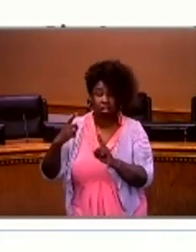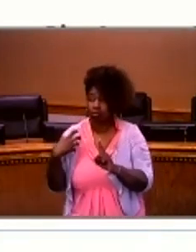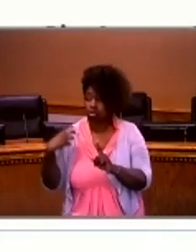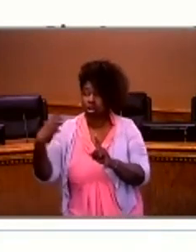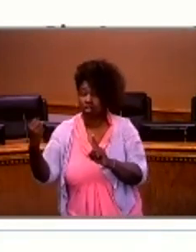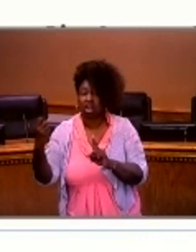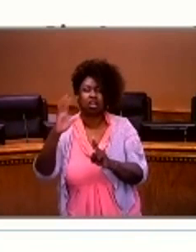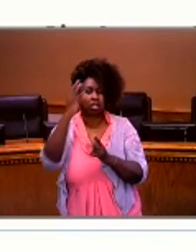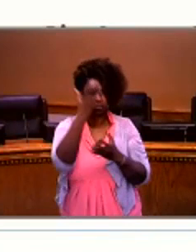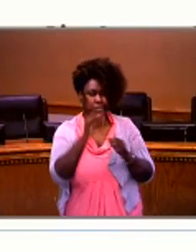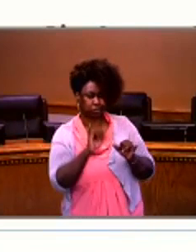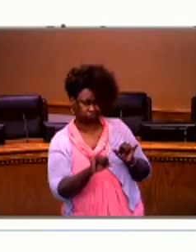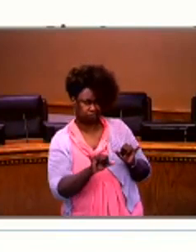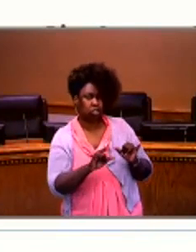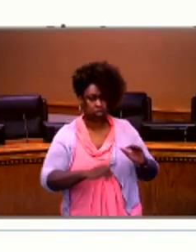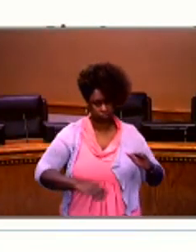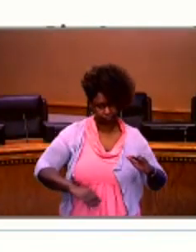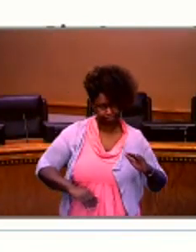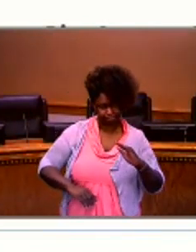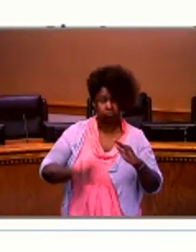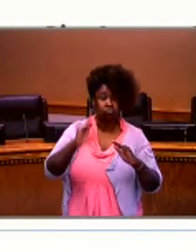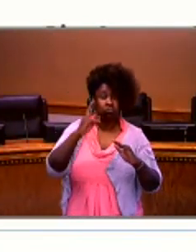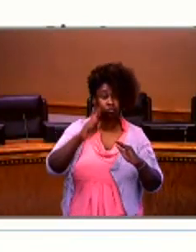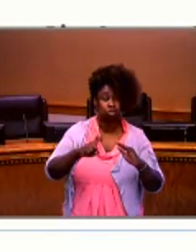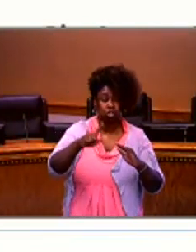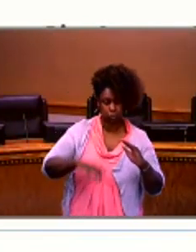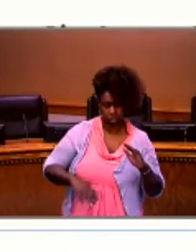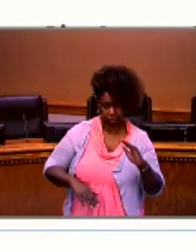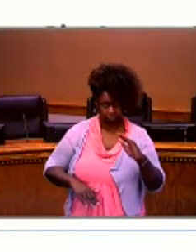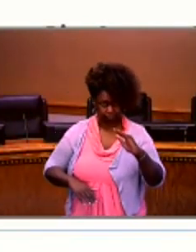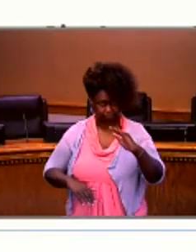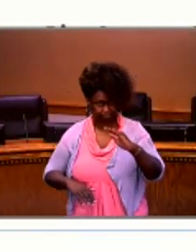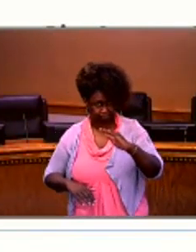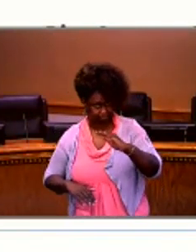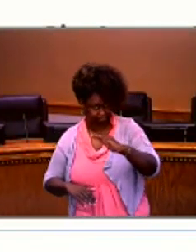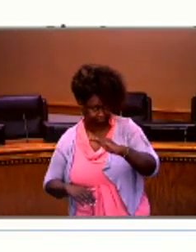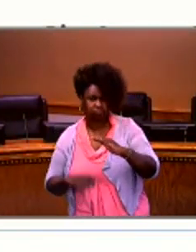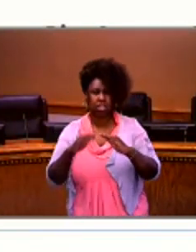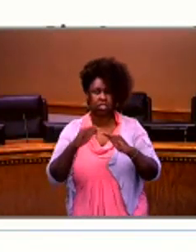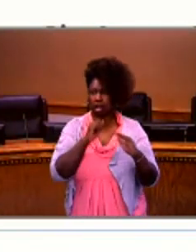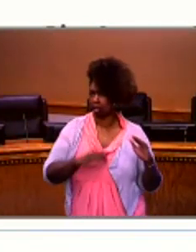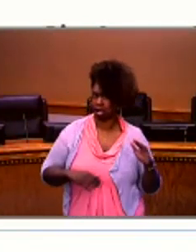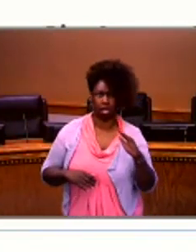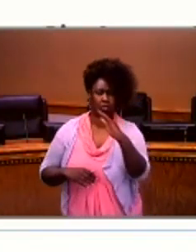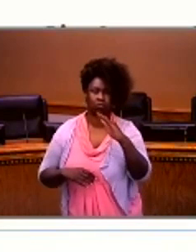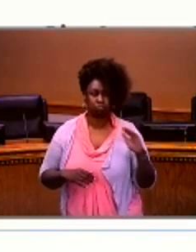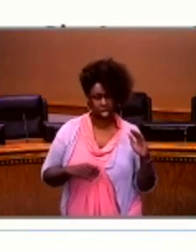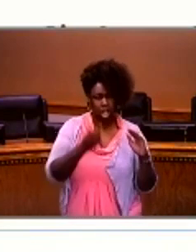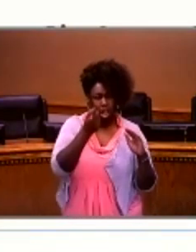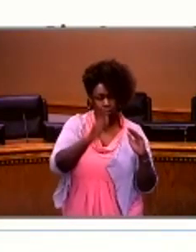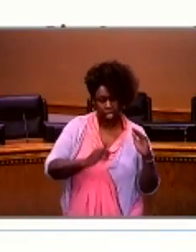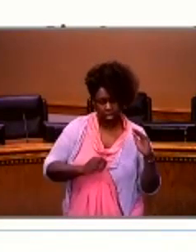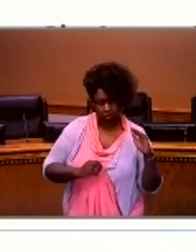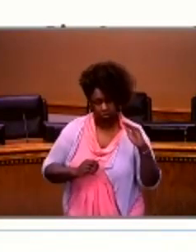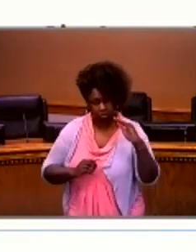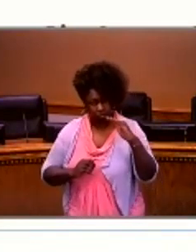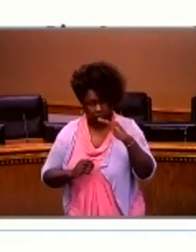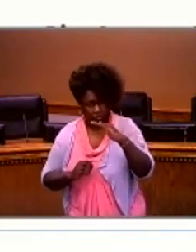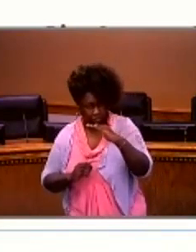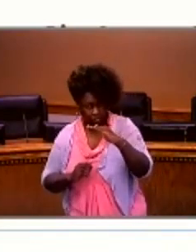there appears to be maybe a little bit of a shouldering off or leveling off of that curve in terms of the rate that cases come in and the climb of